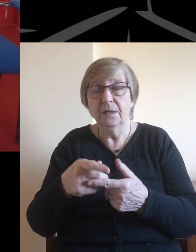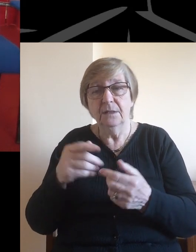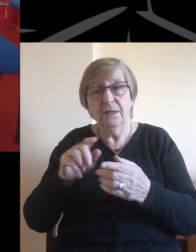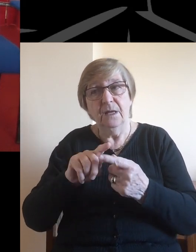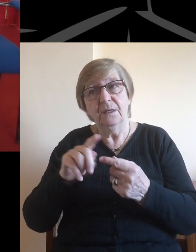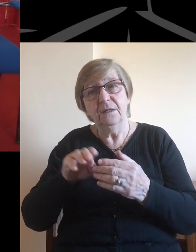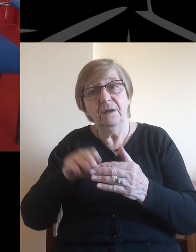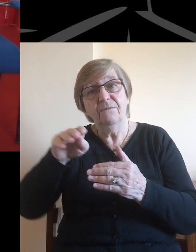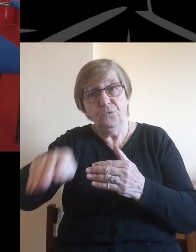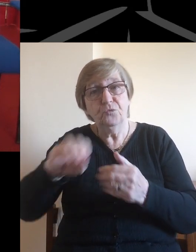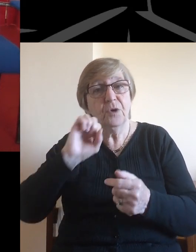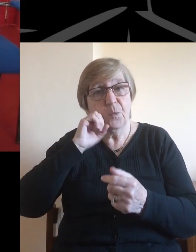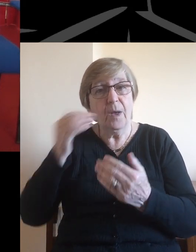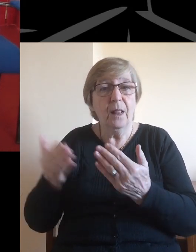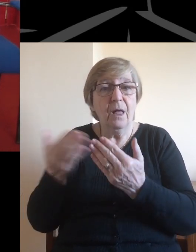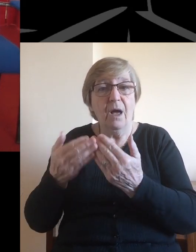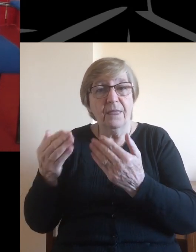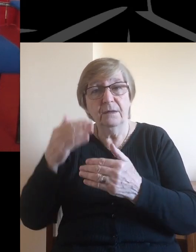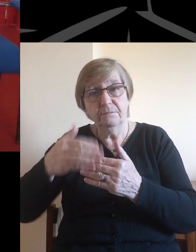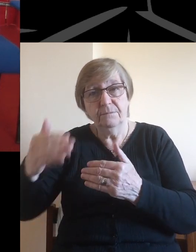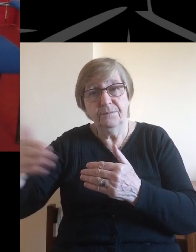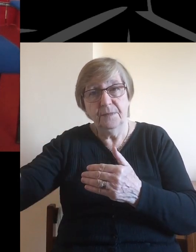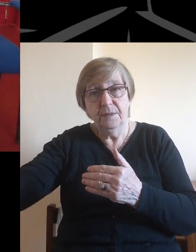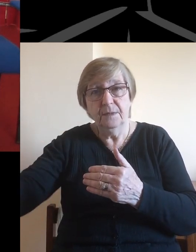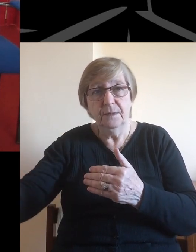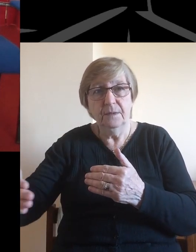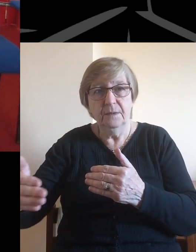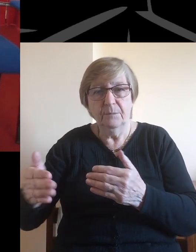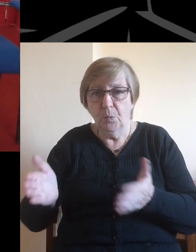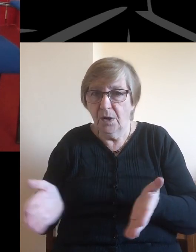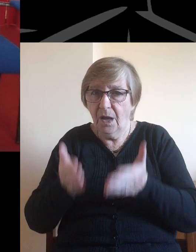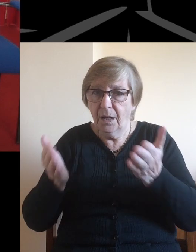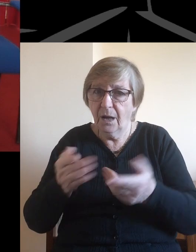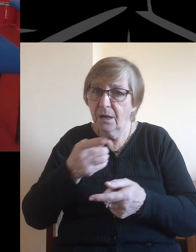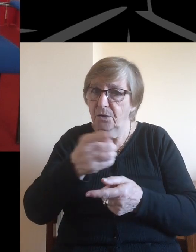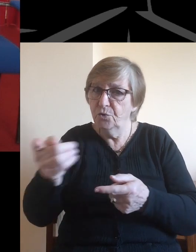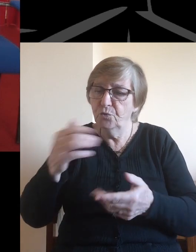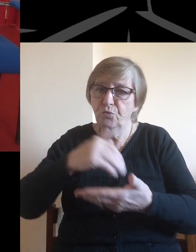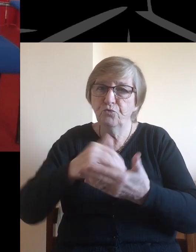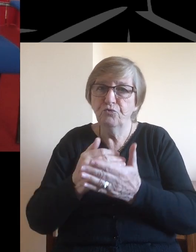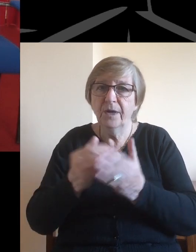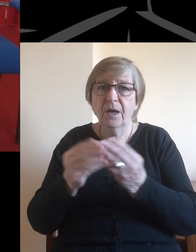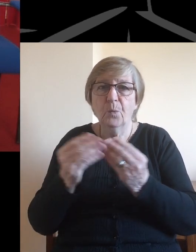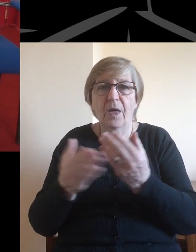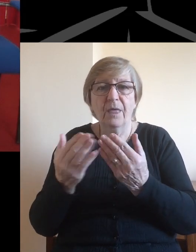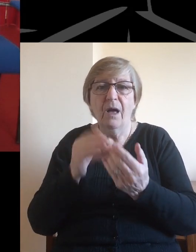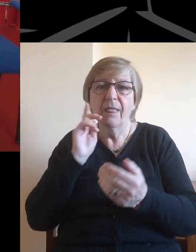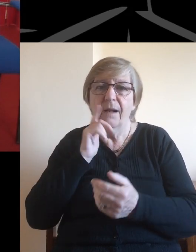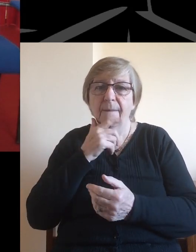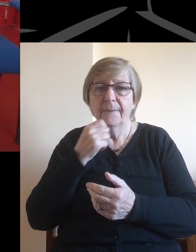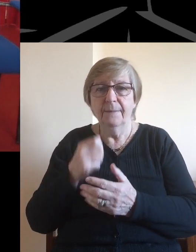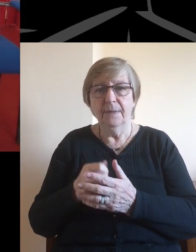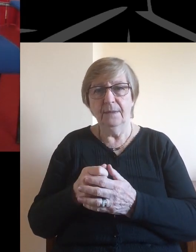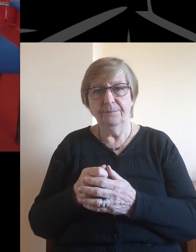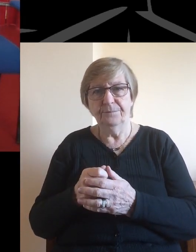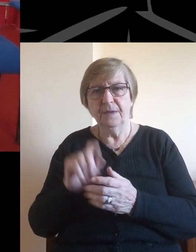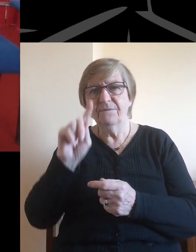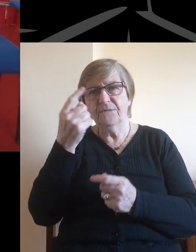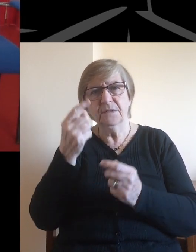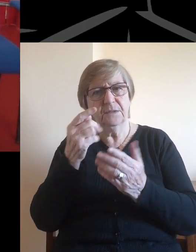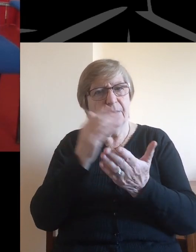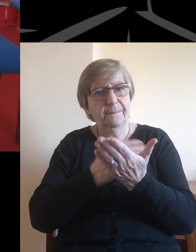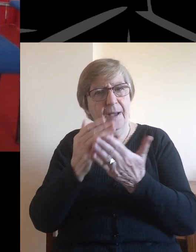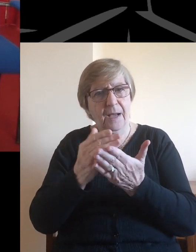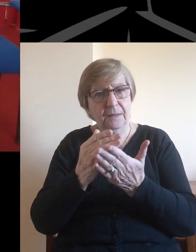in this series and to encourage you to think about sharing these with others. In this first one, there's two simple